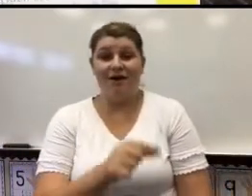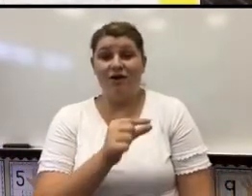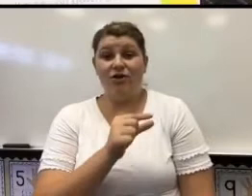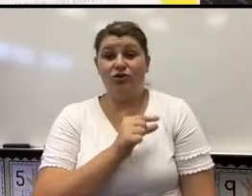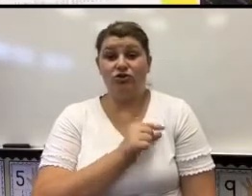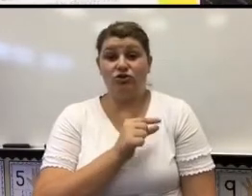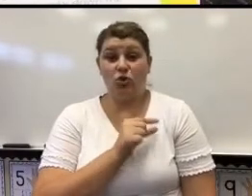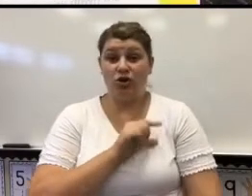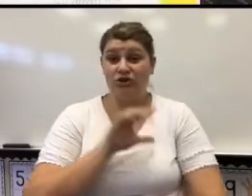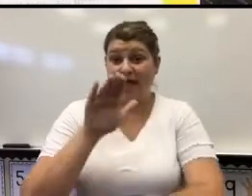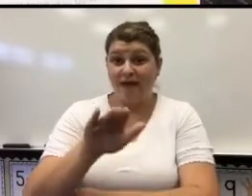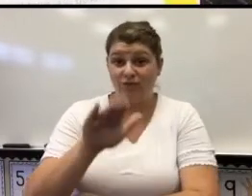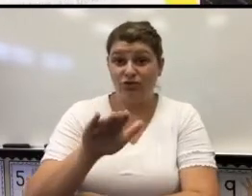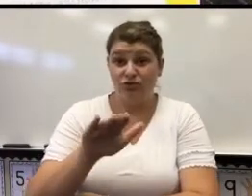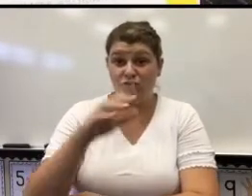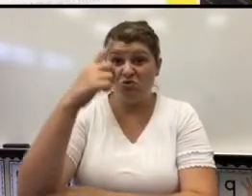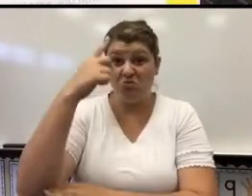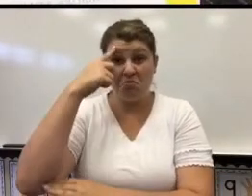You would think that